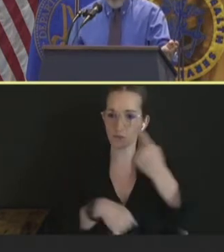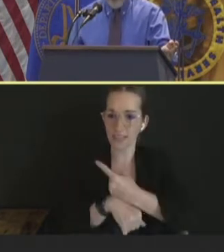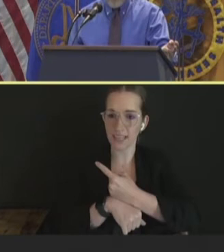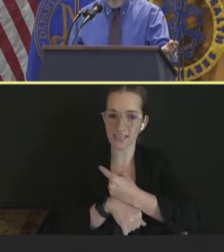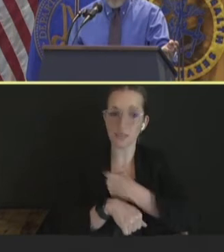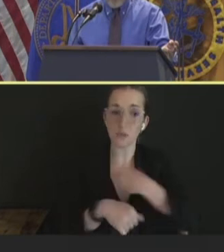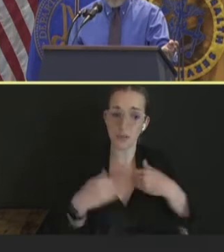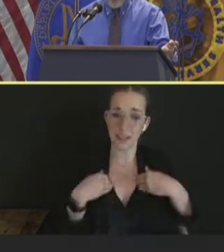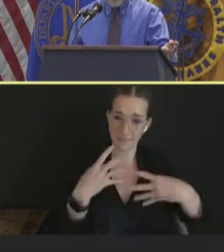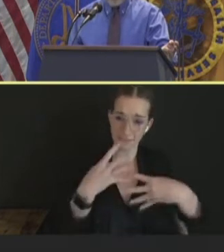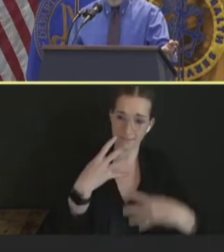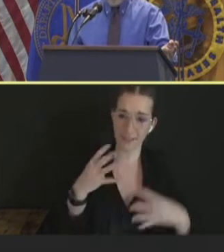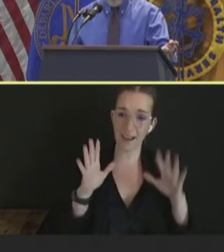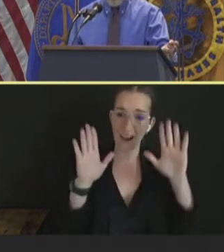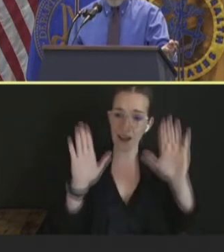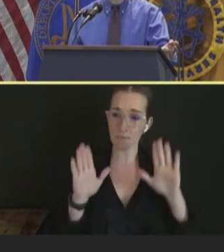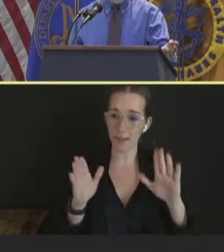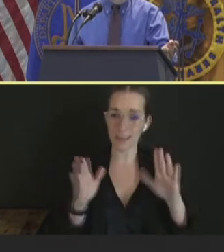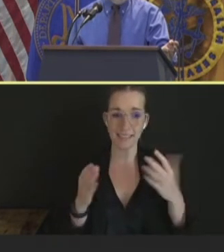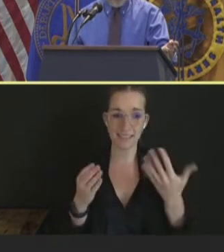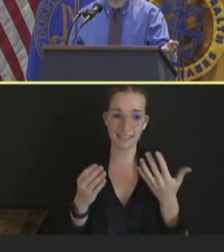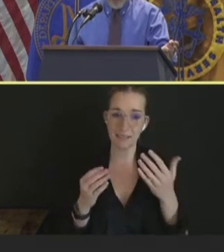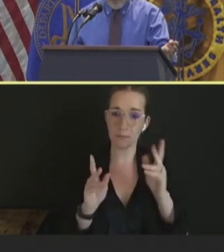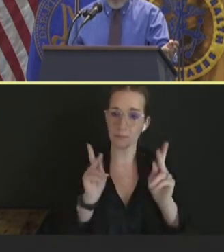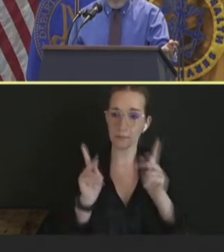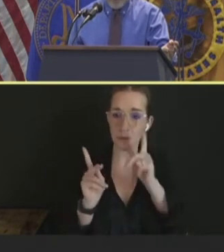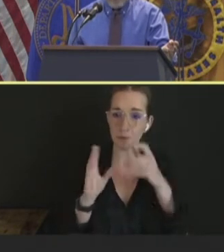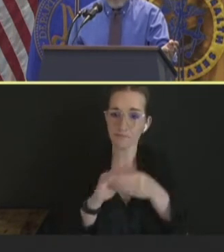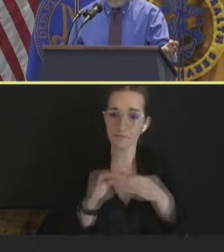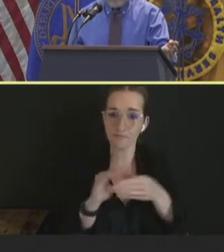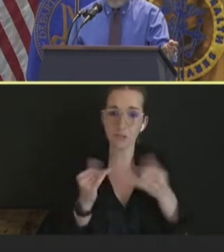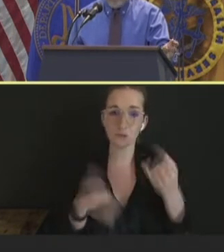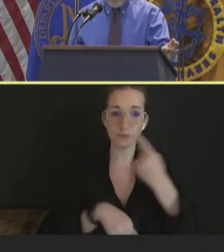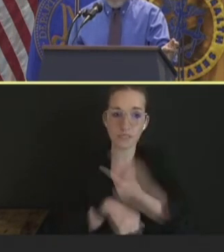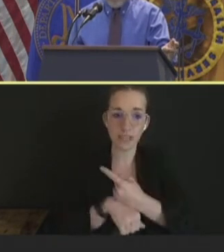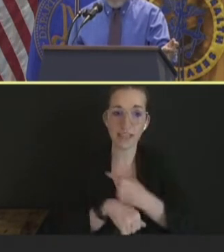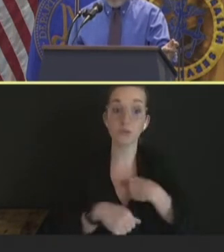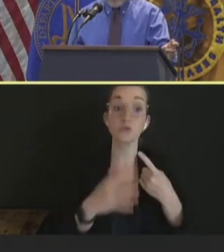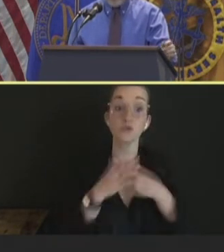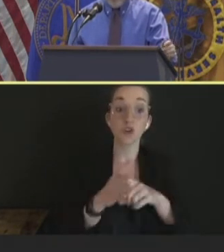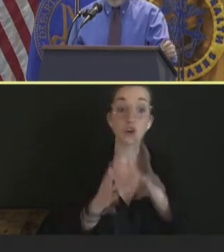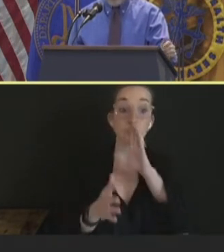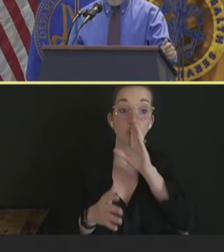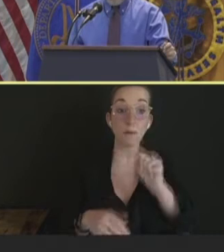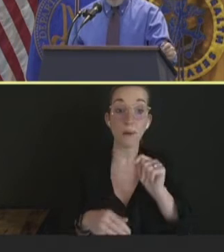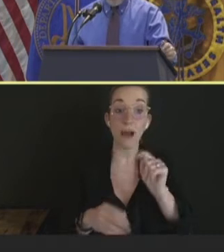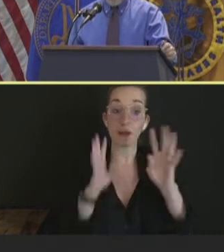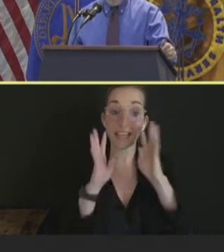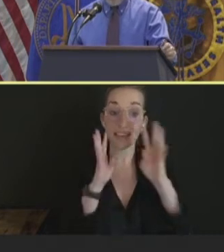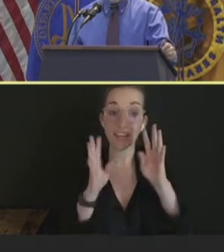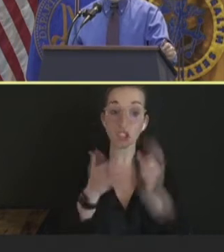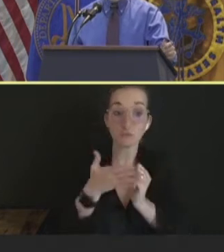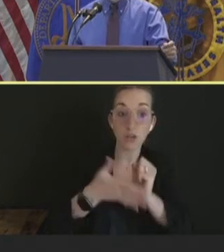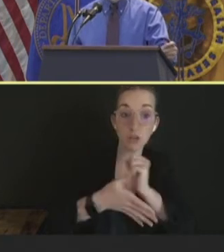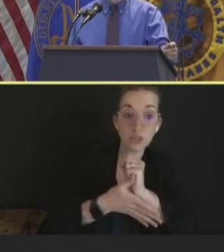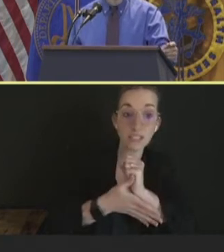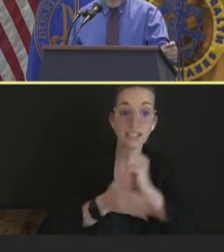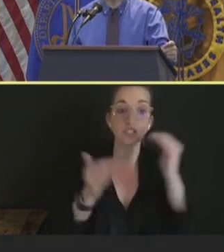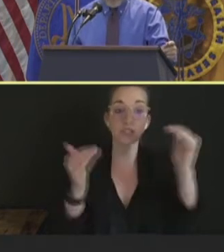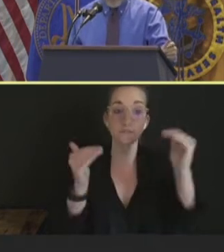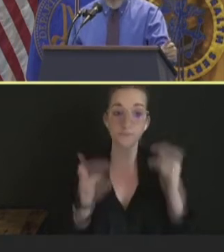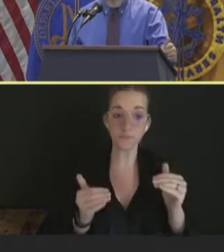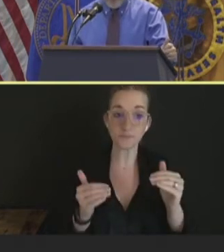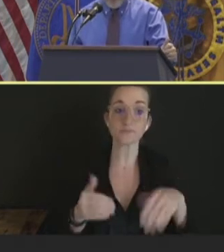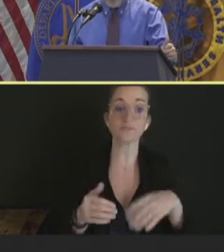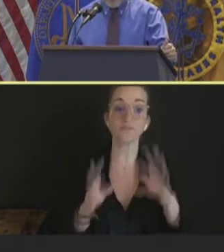today. We'll start with a discussion about innovation and prioritization. Then we'll hear presentations on vaccines developed specifically for